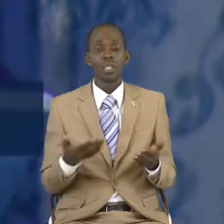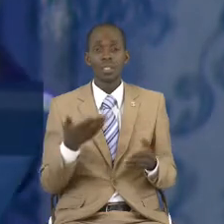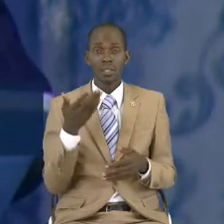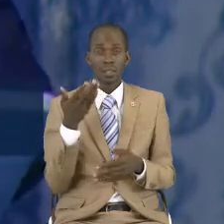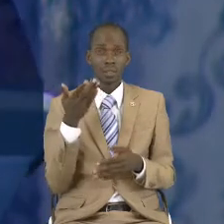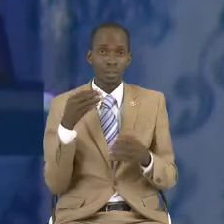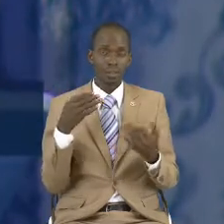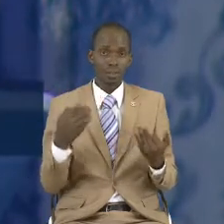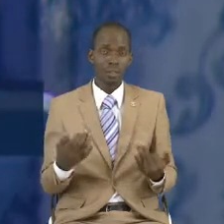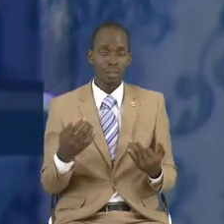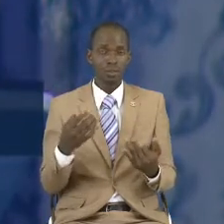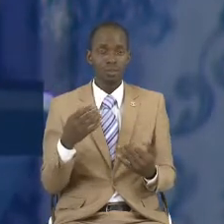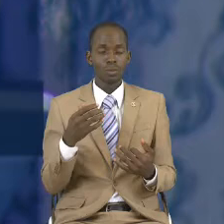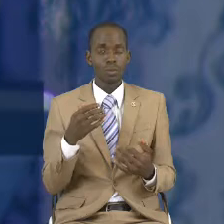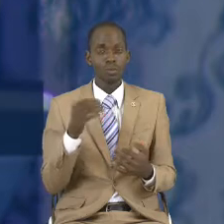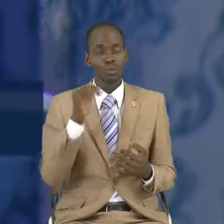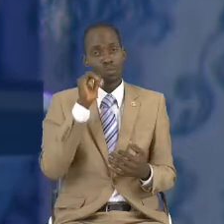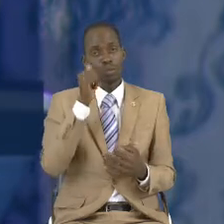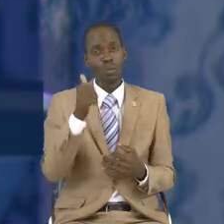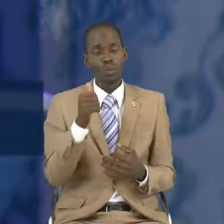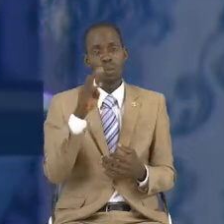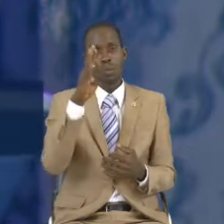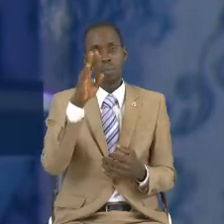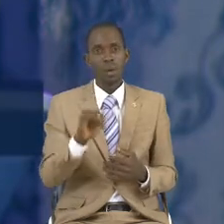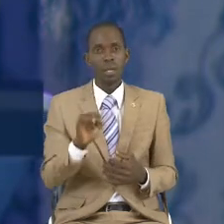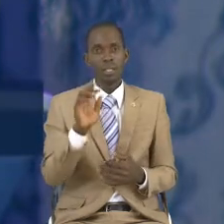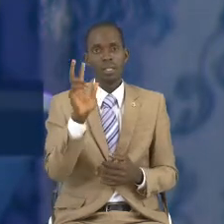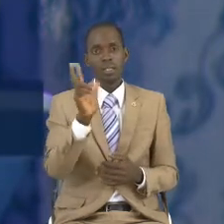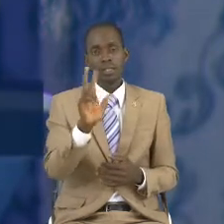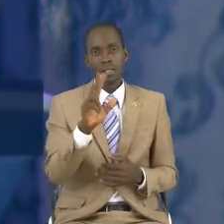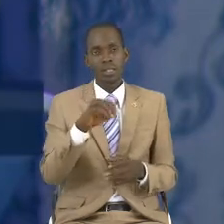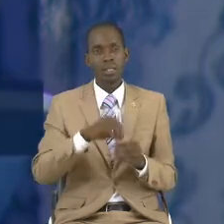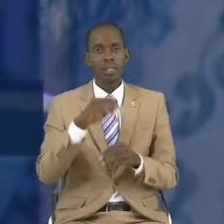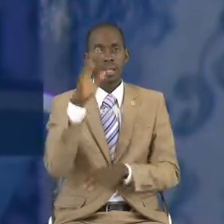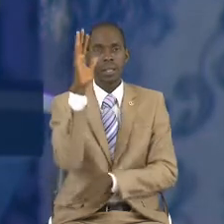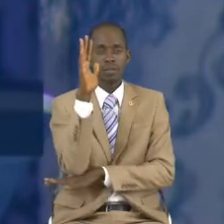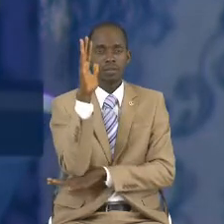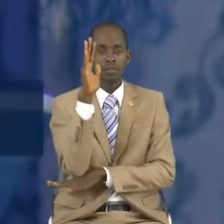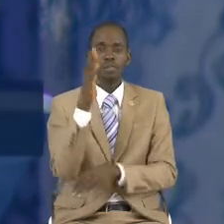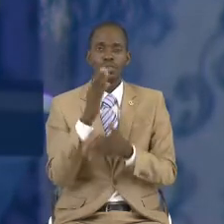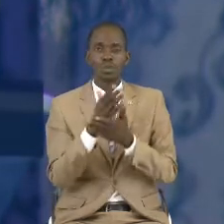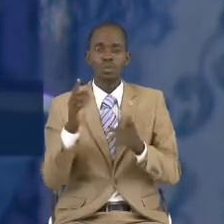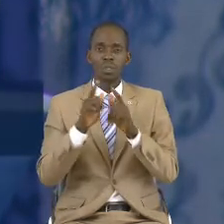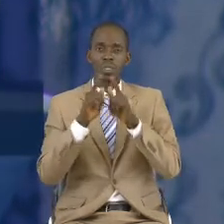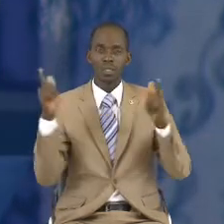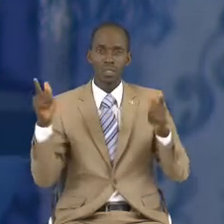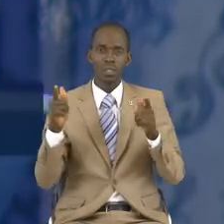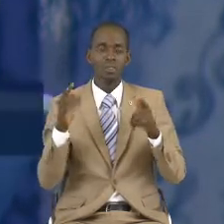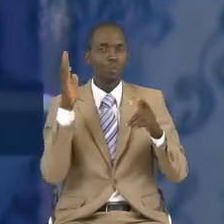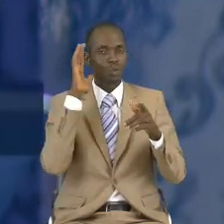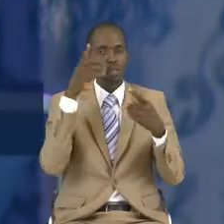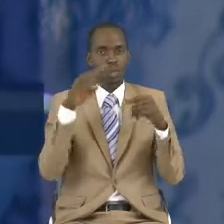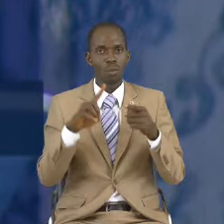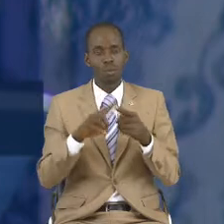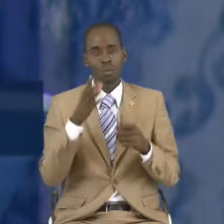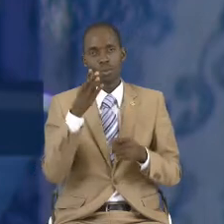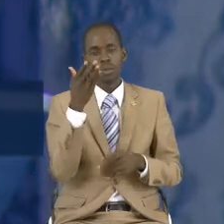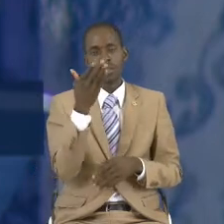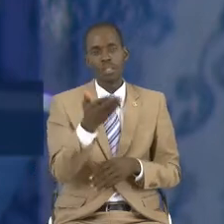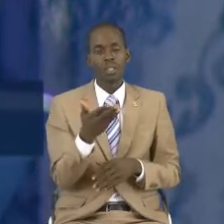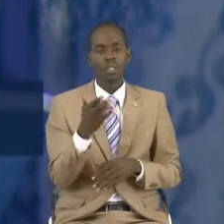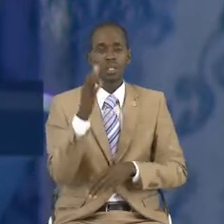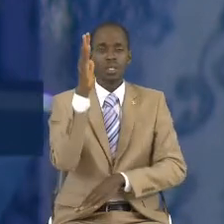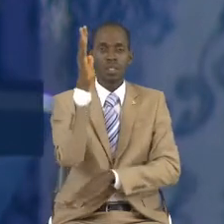p.m something great i wish you there 3 p.m launch r with the